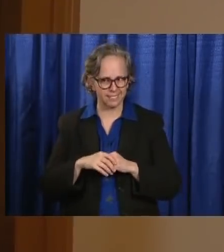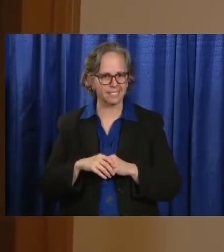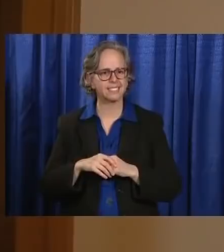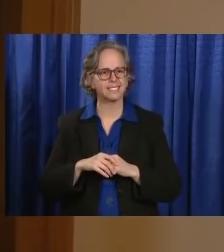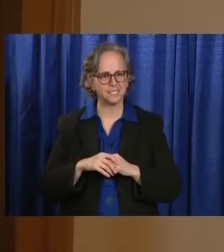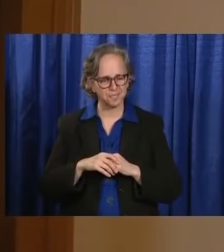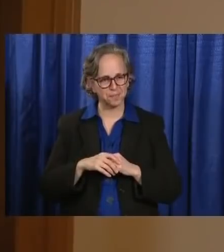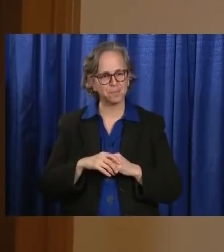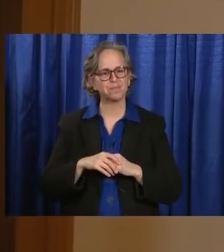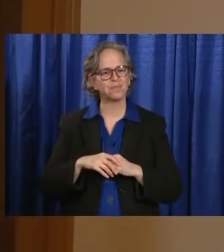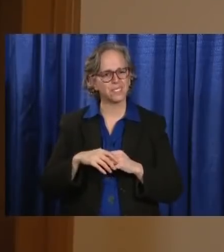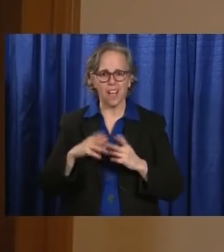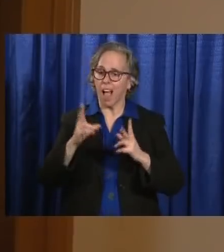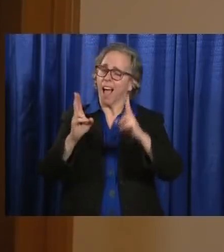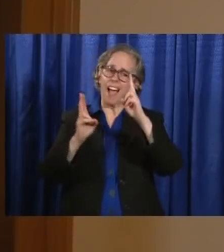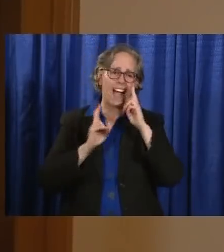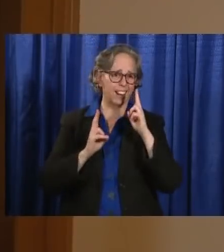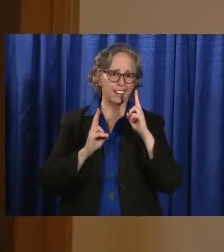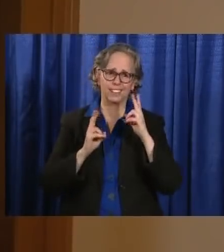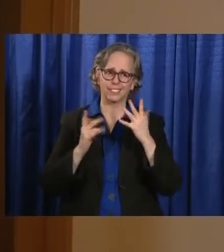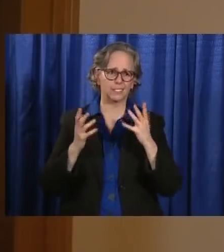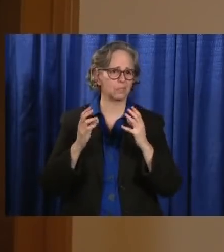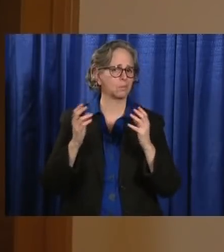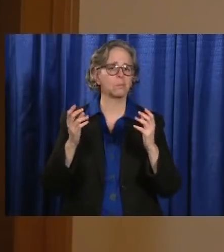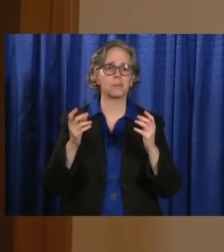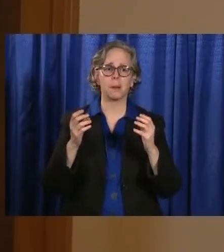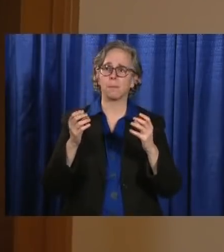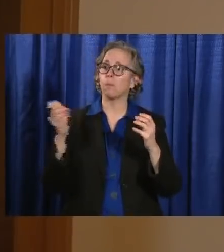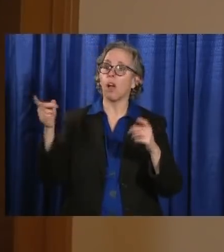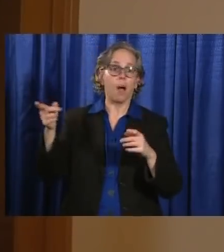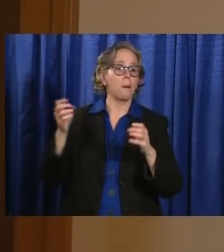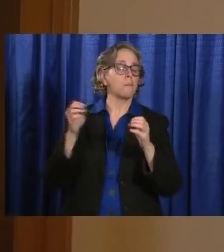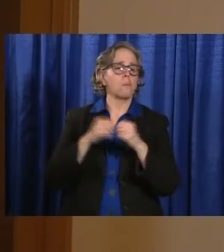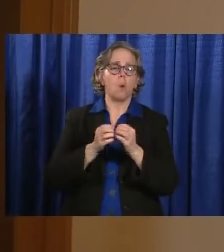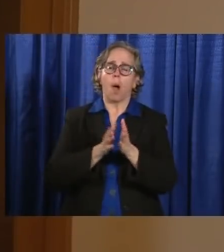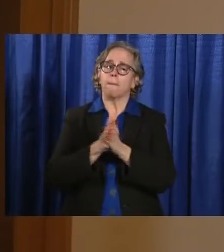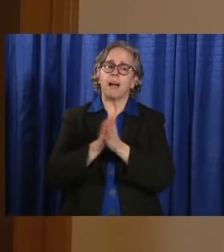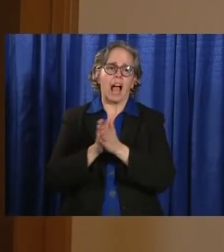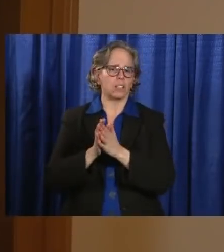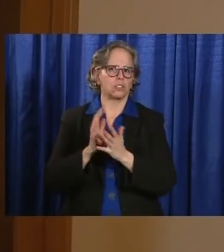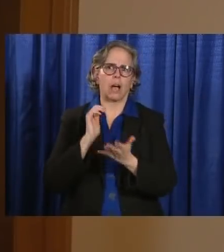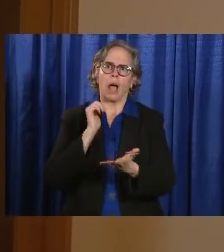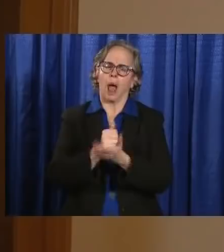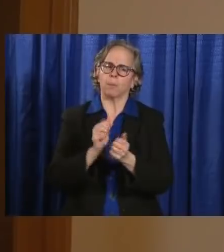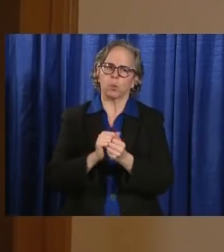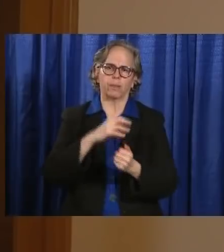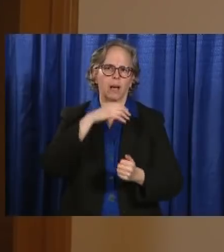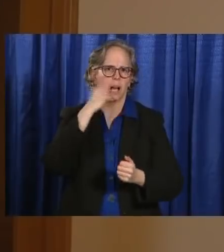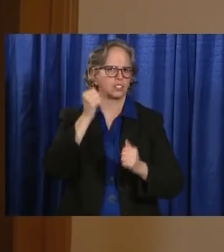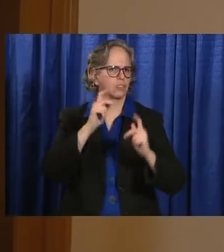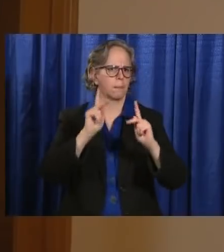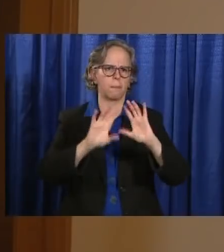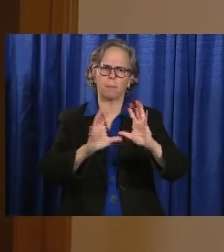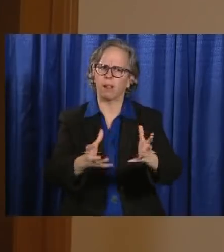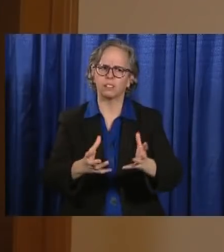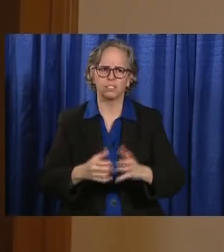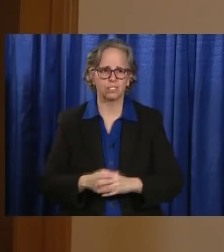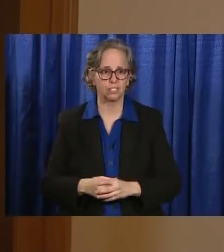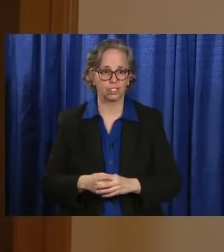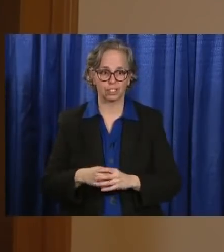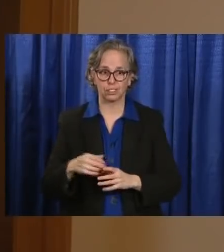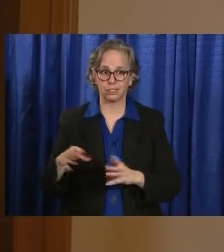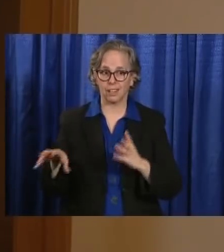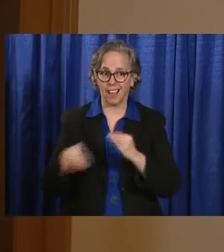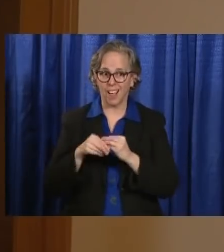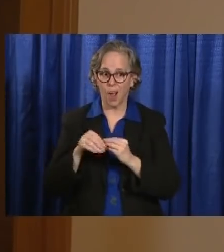nobody who's been more passionate about helping our aging population, and she happens to also hail from